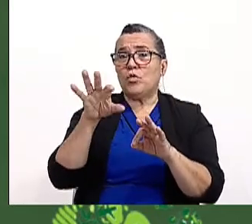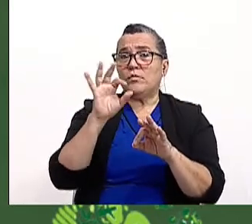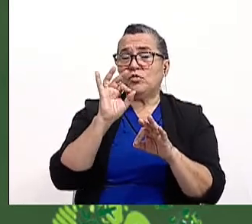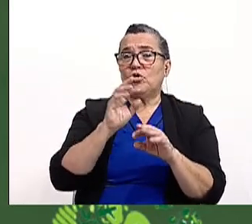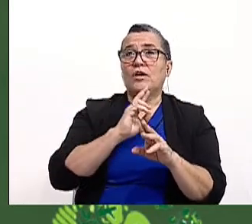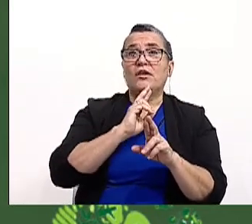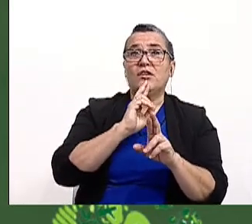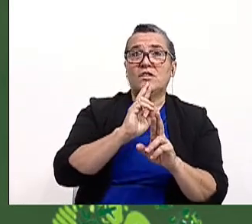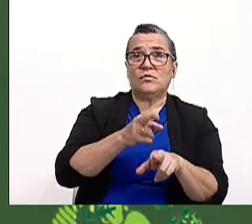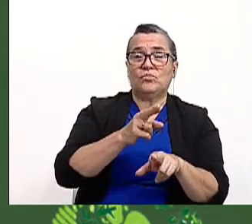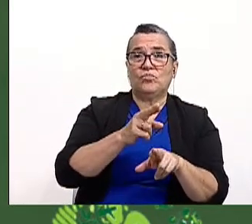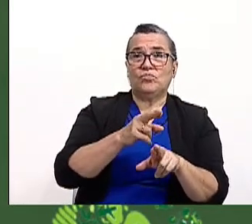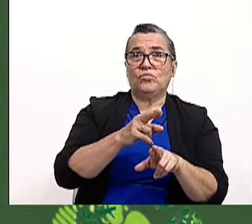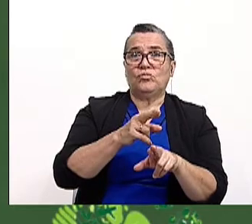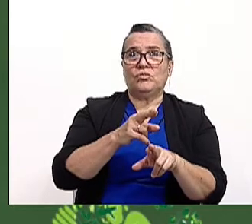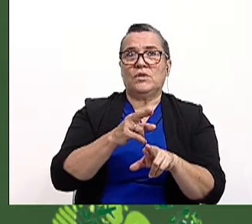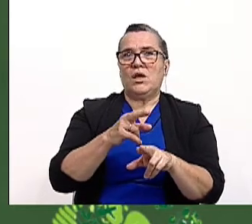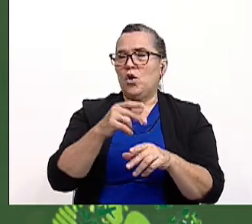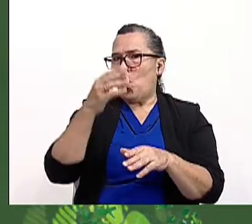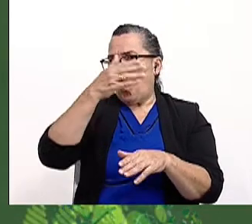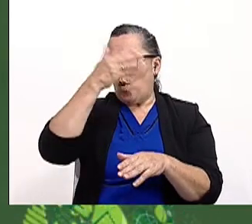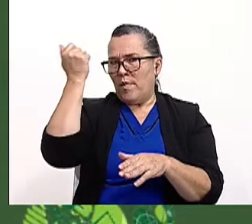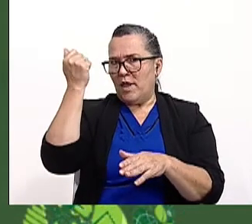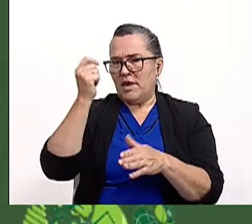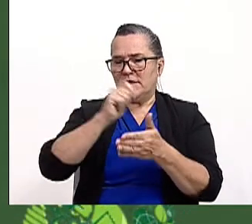not forget to take notes.